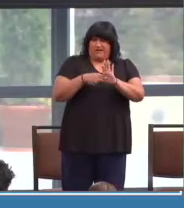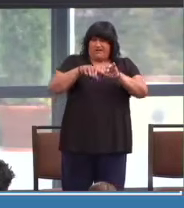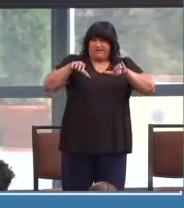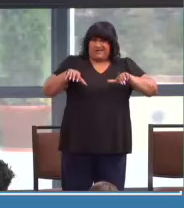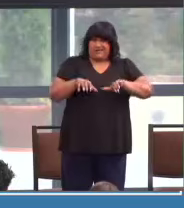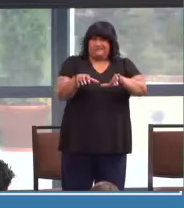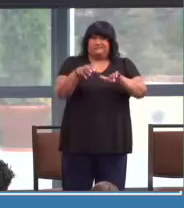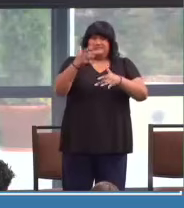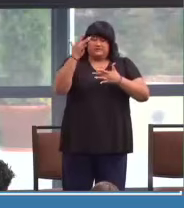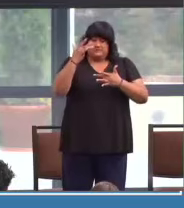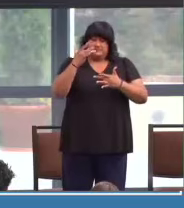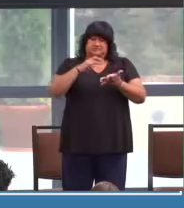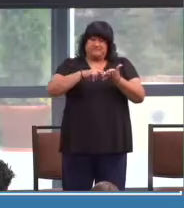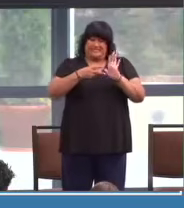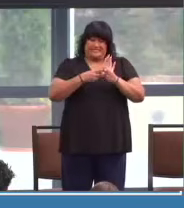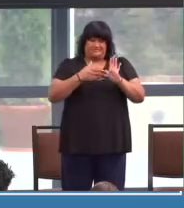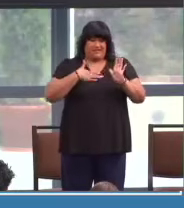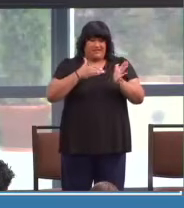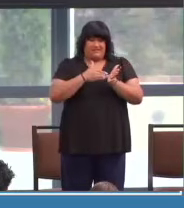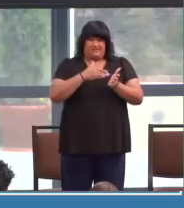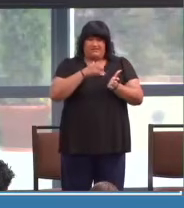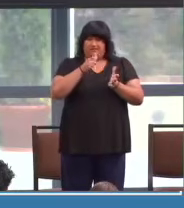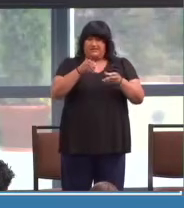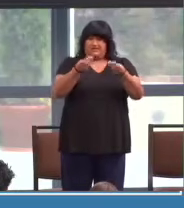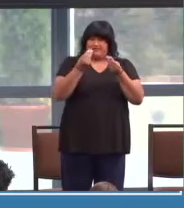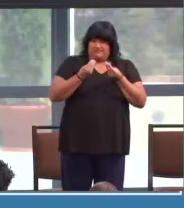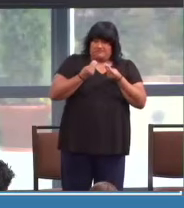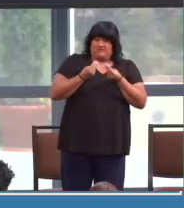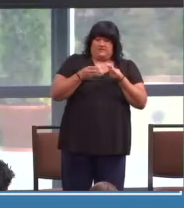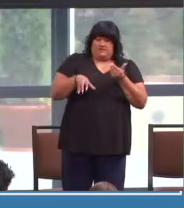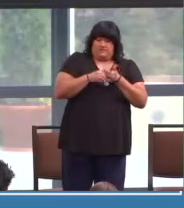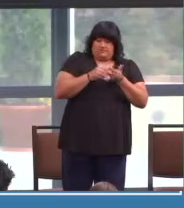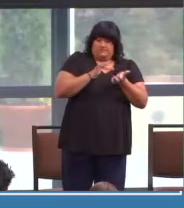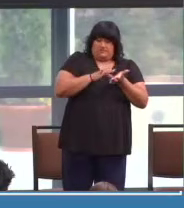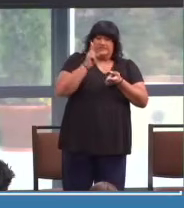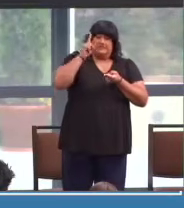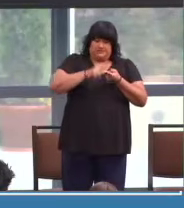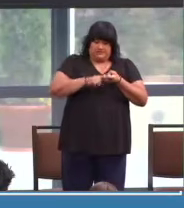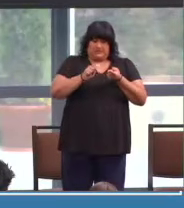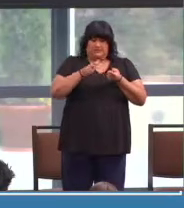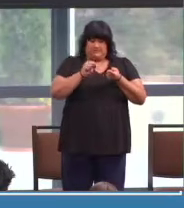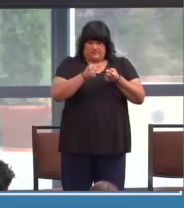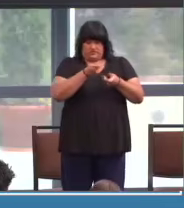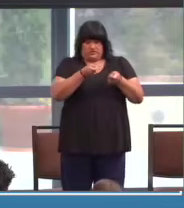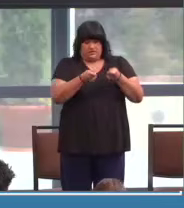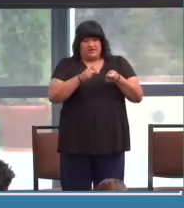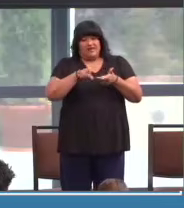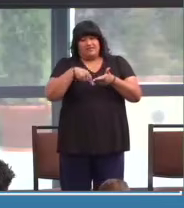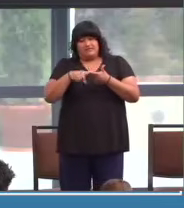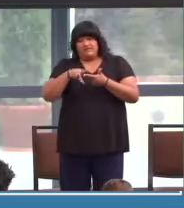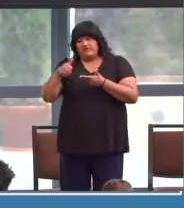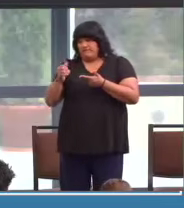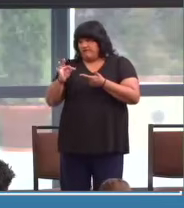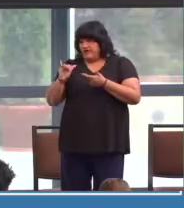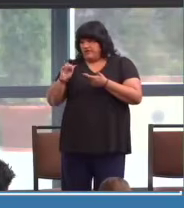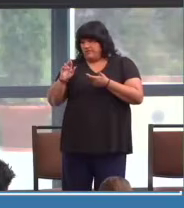prescribed additional meds and says my lupus is controlled and that it's my fibromyalgia causing these symptoms. If